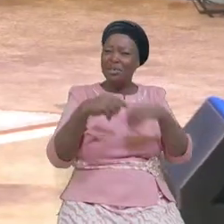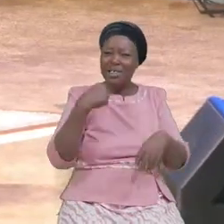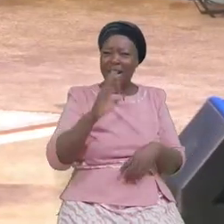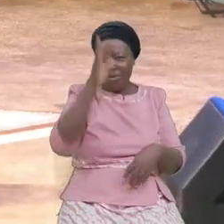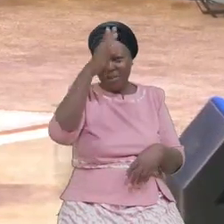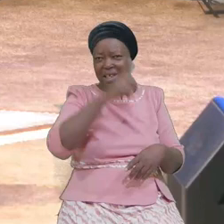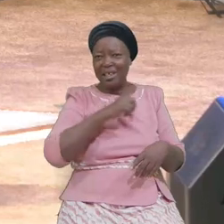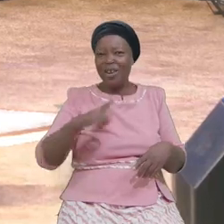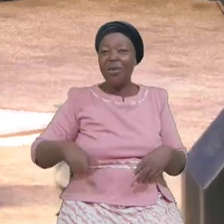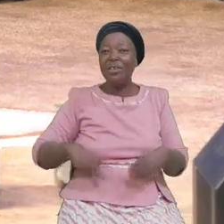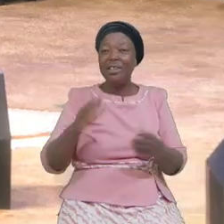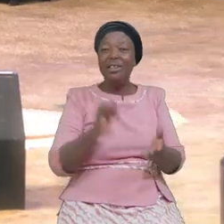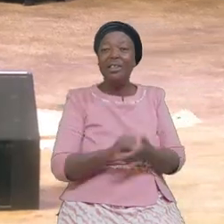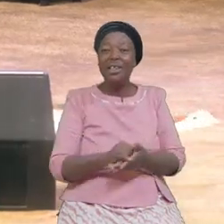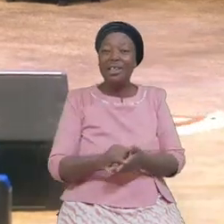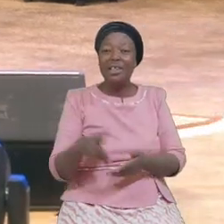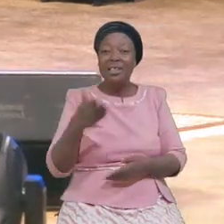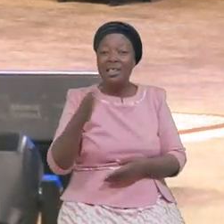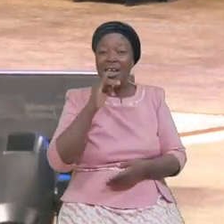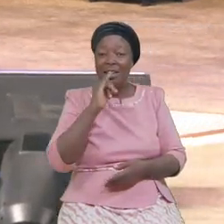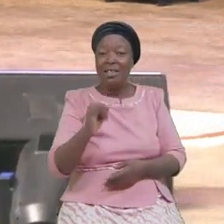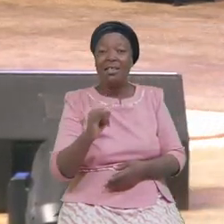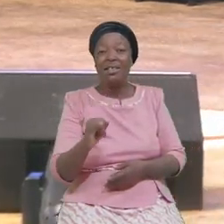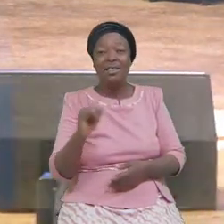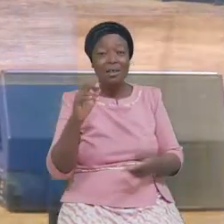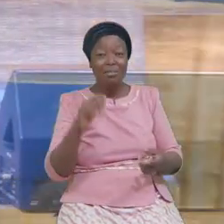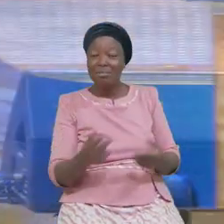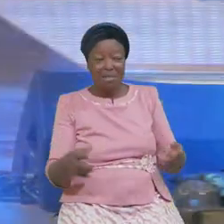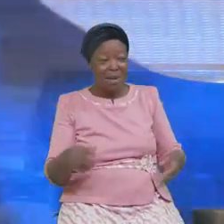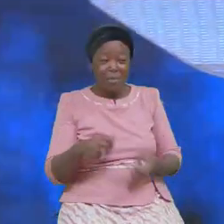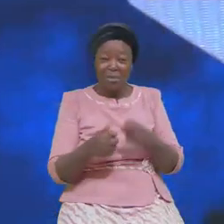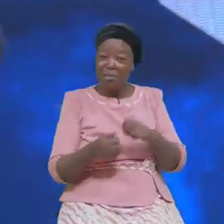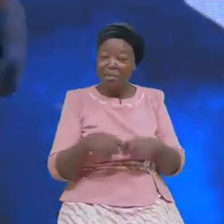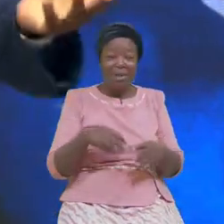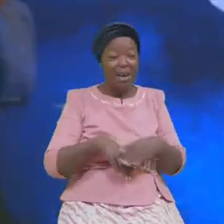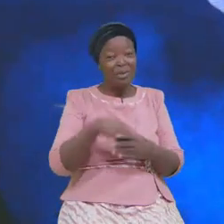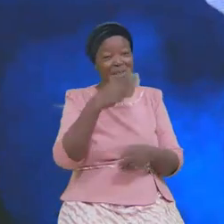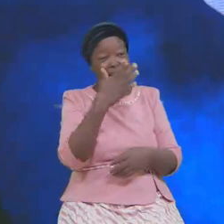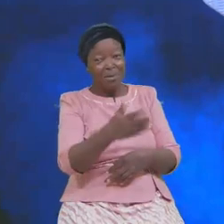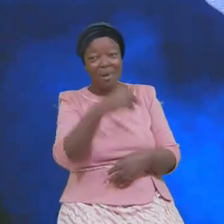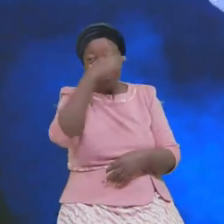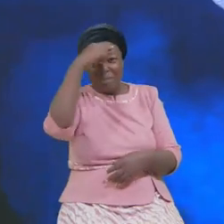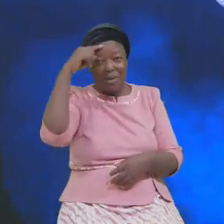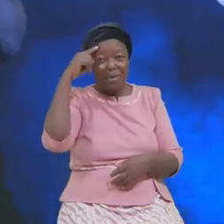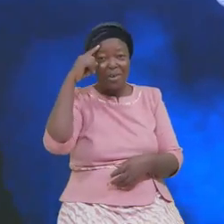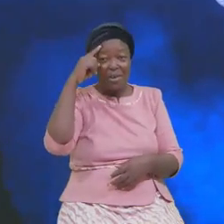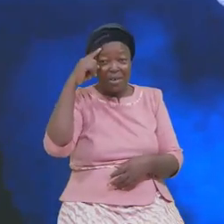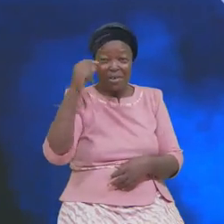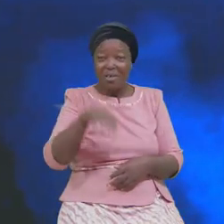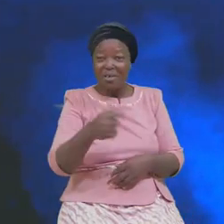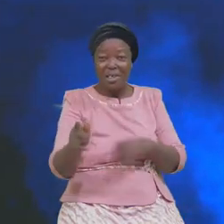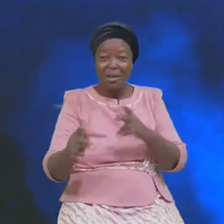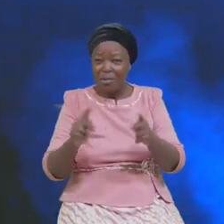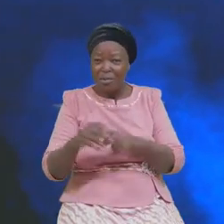Ghana, they came to tell me there is a commotion or chaos outside because, you know, airport people and all that,